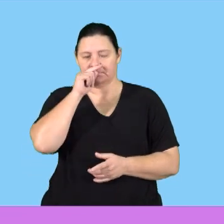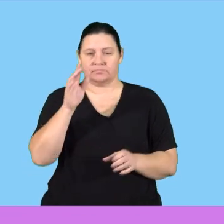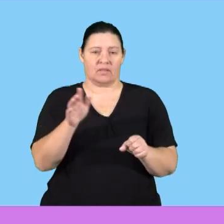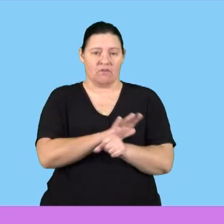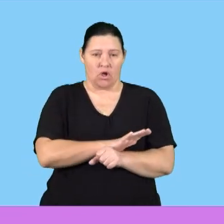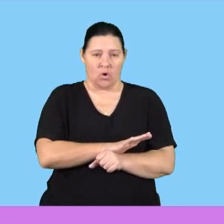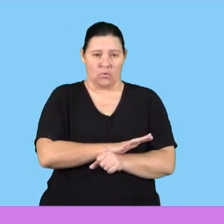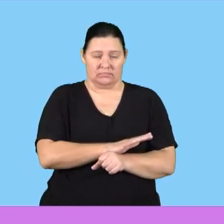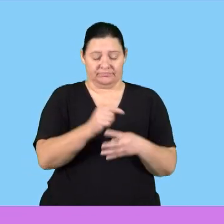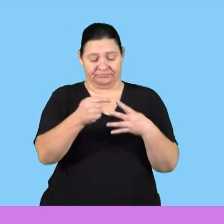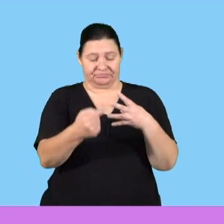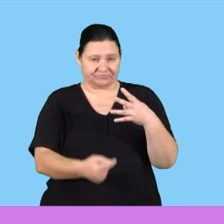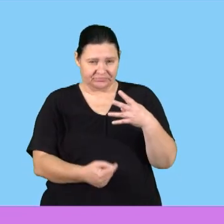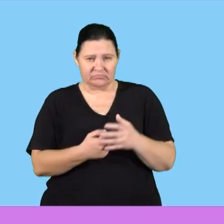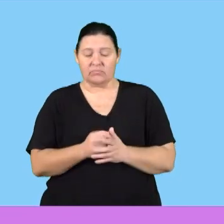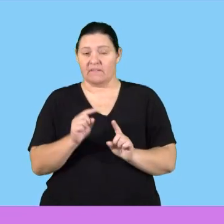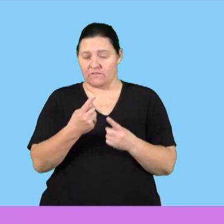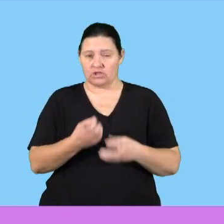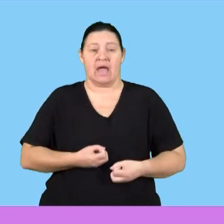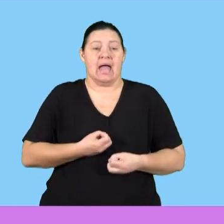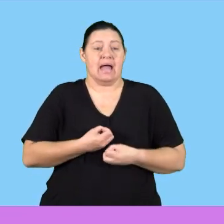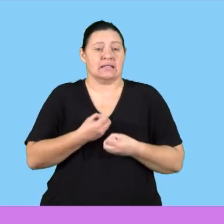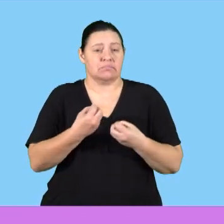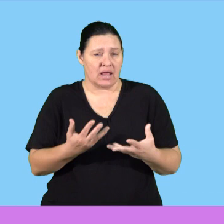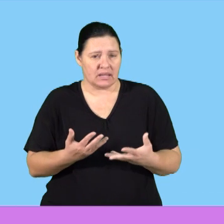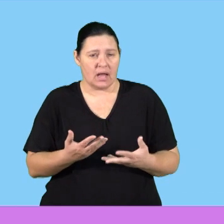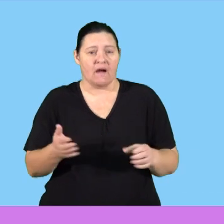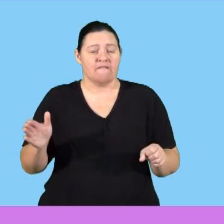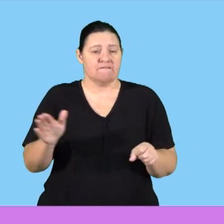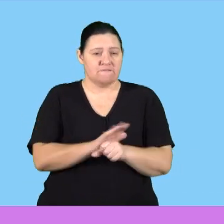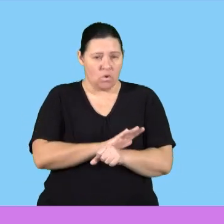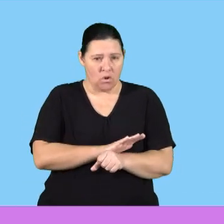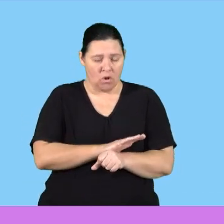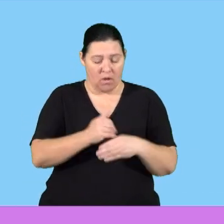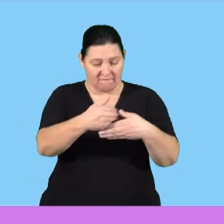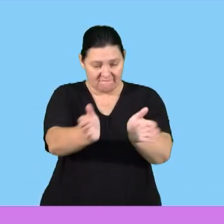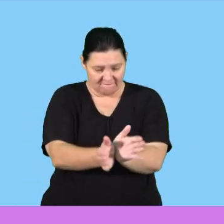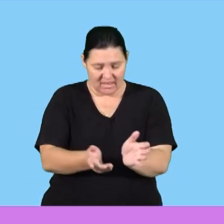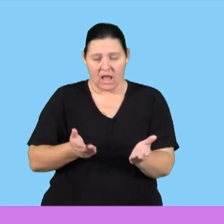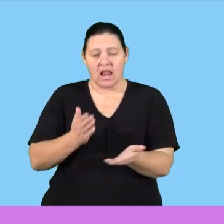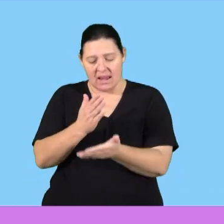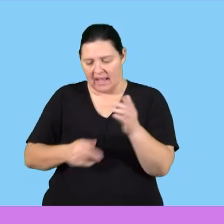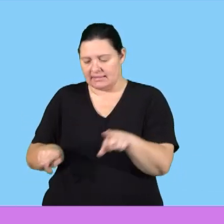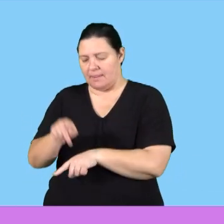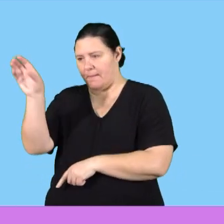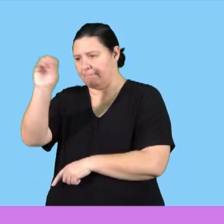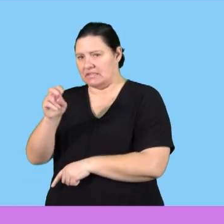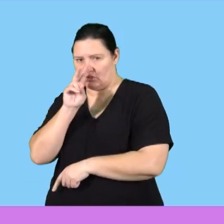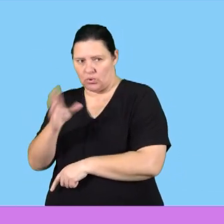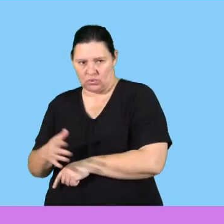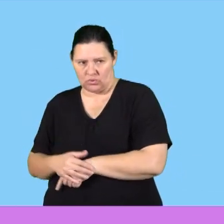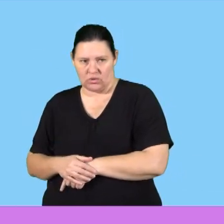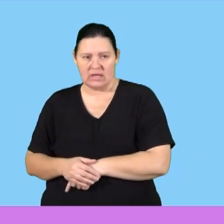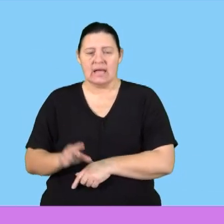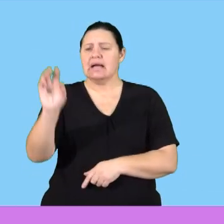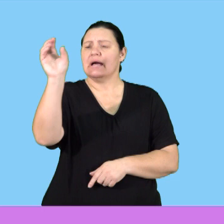the following objectives. Firstly, we are going to express part of a whole as a percentage. We are going to determine